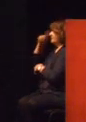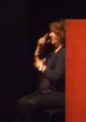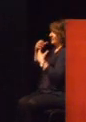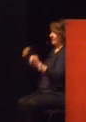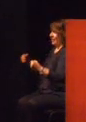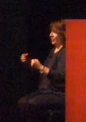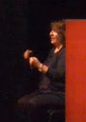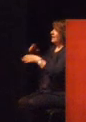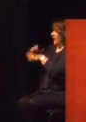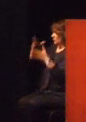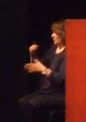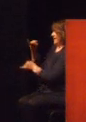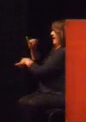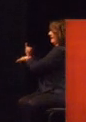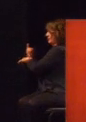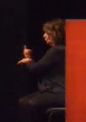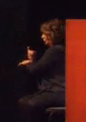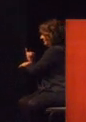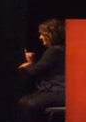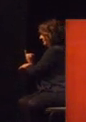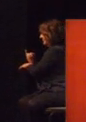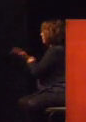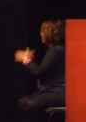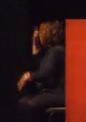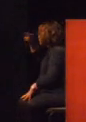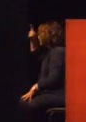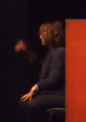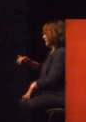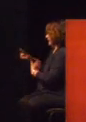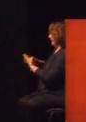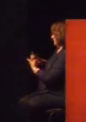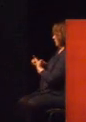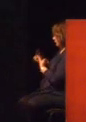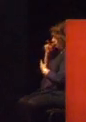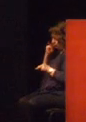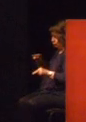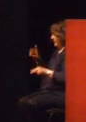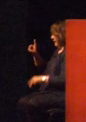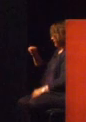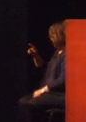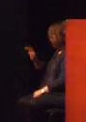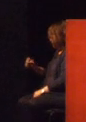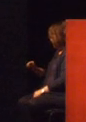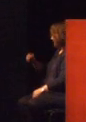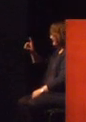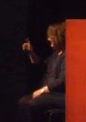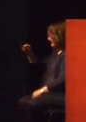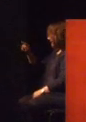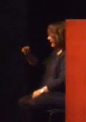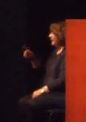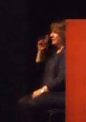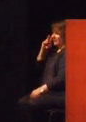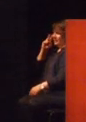and interns. The whole purpose for doing that was when we were running the data, we were noticing that there was an uptick in terms